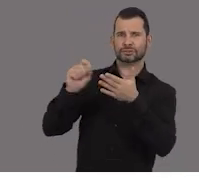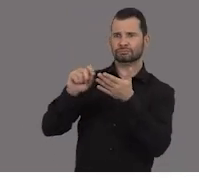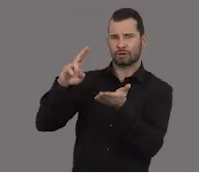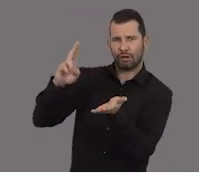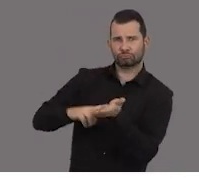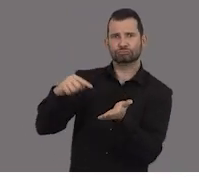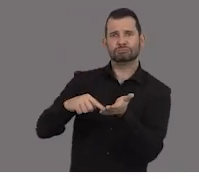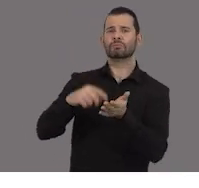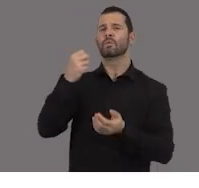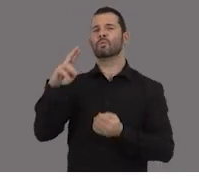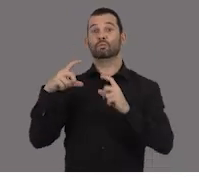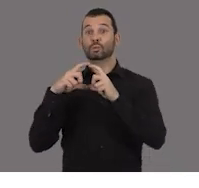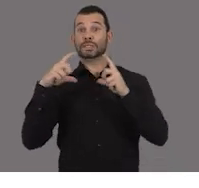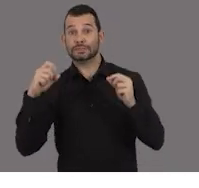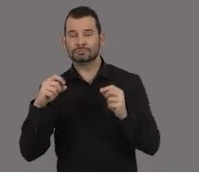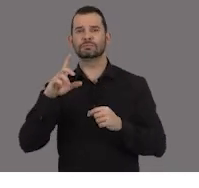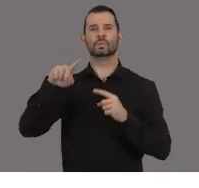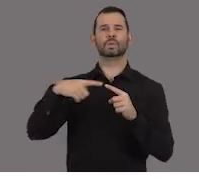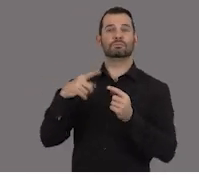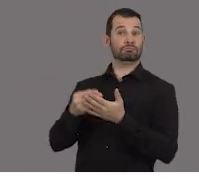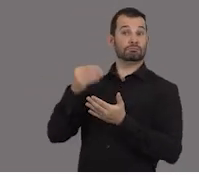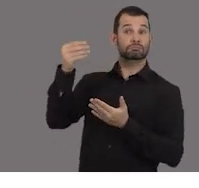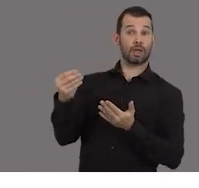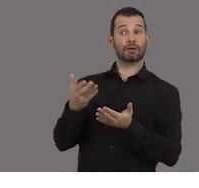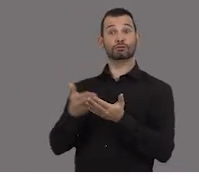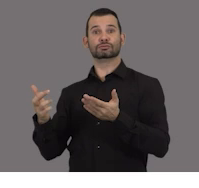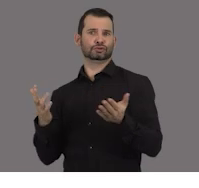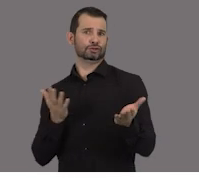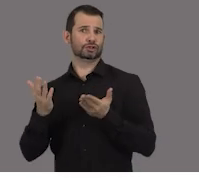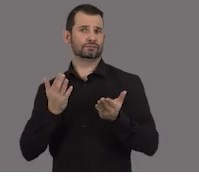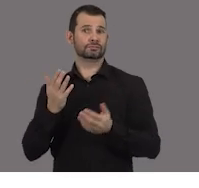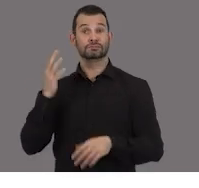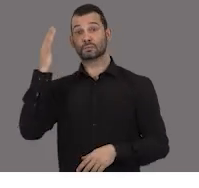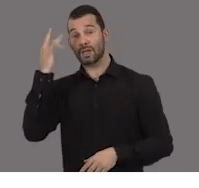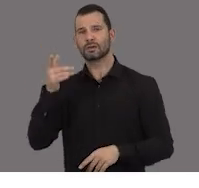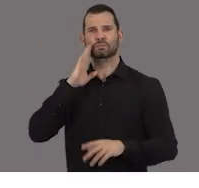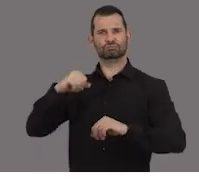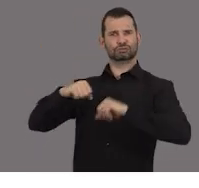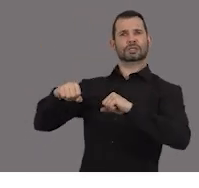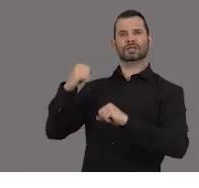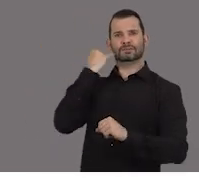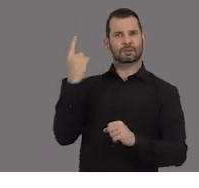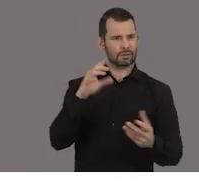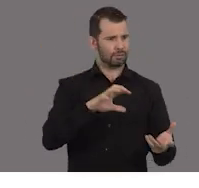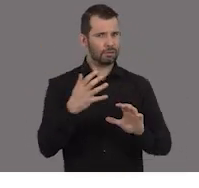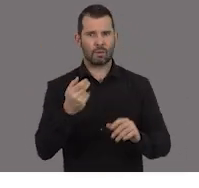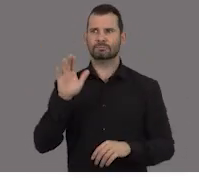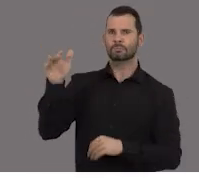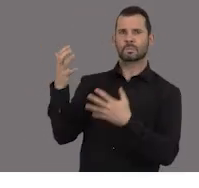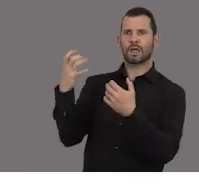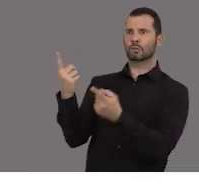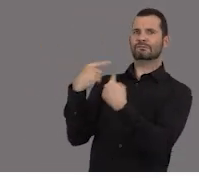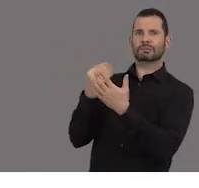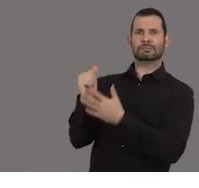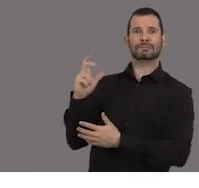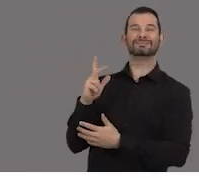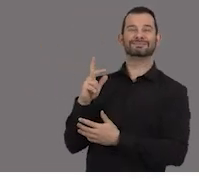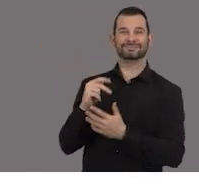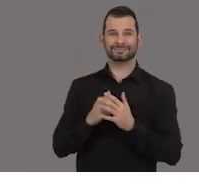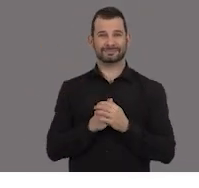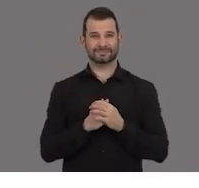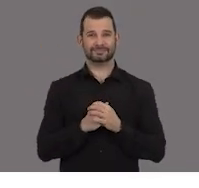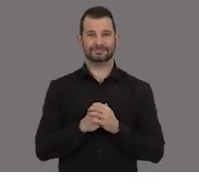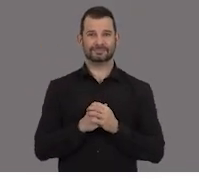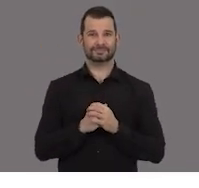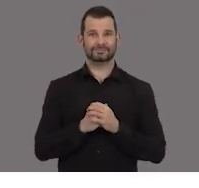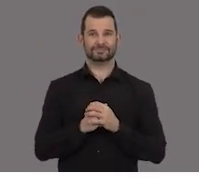Always get a written contract or receipt when you buy goods or services so that you're protected if something goes